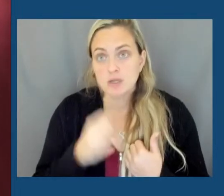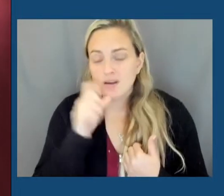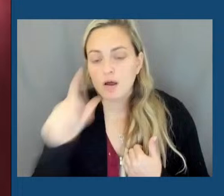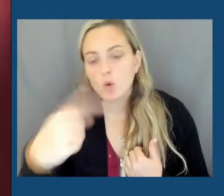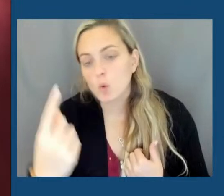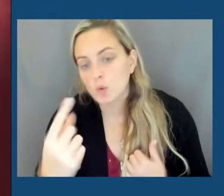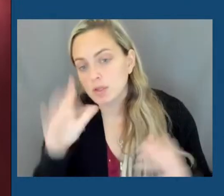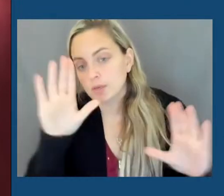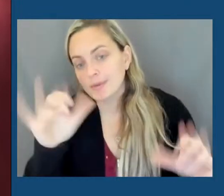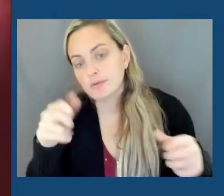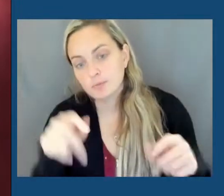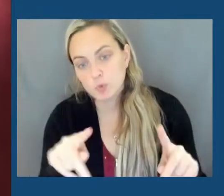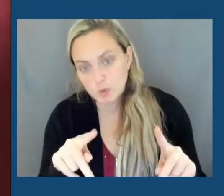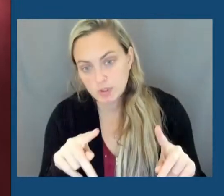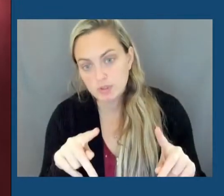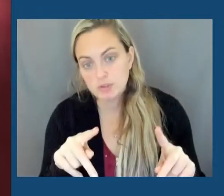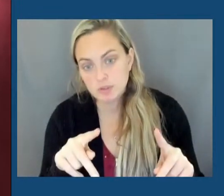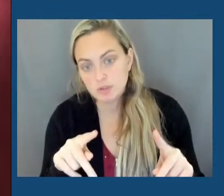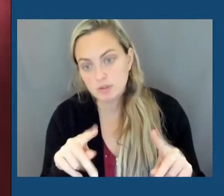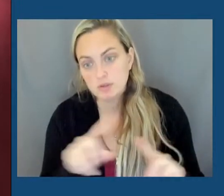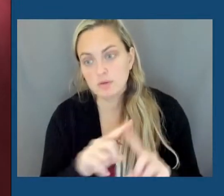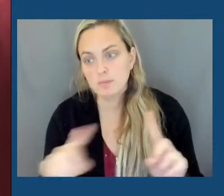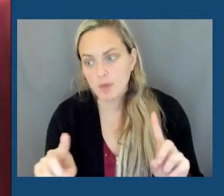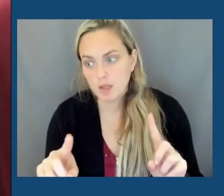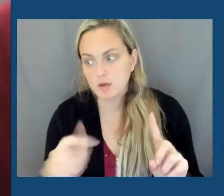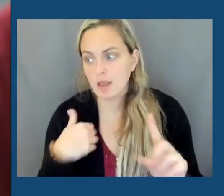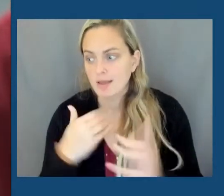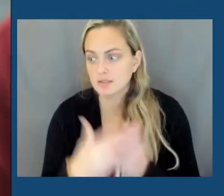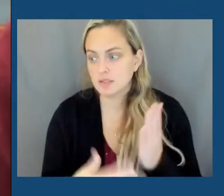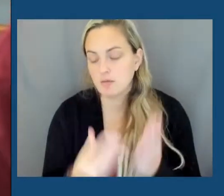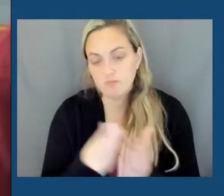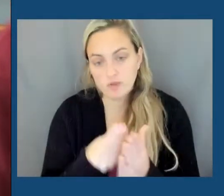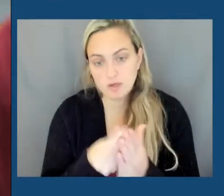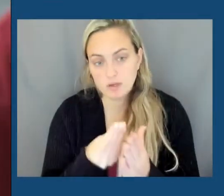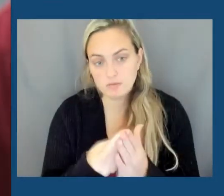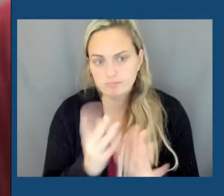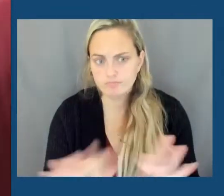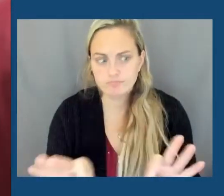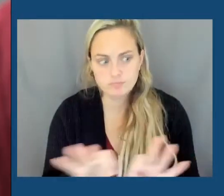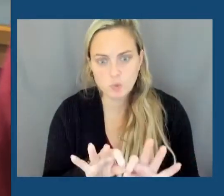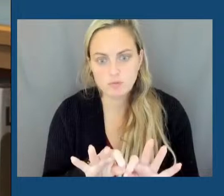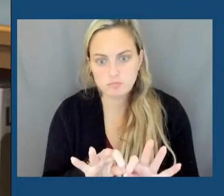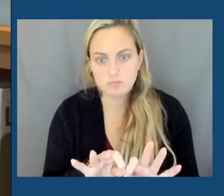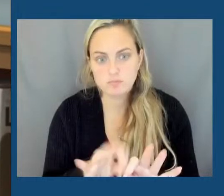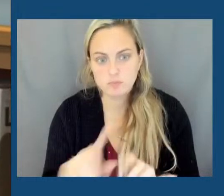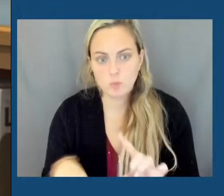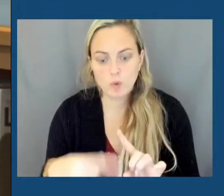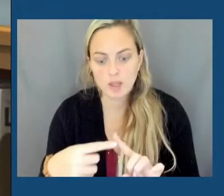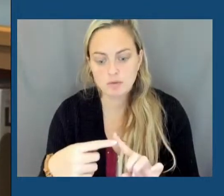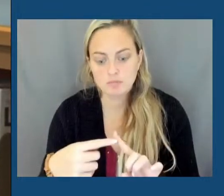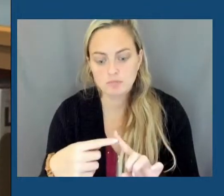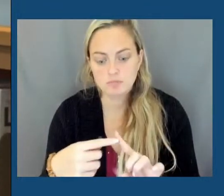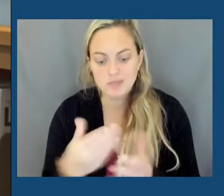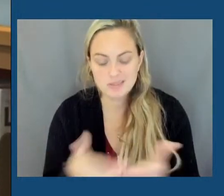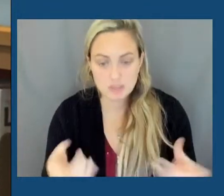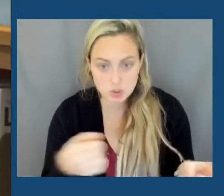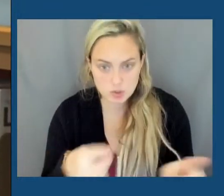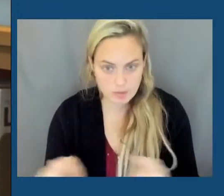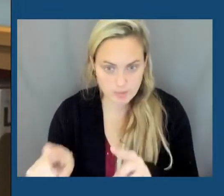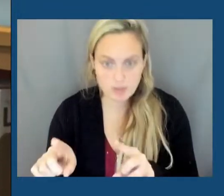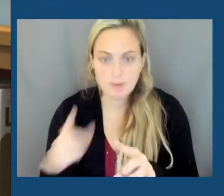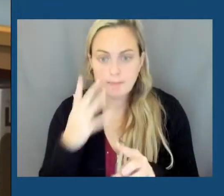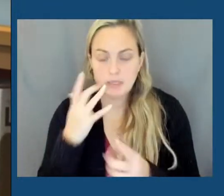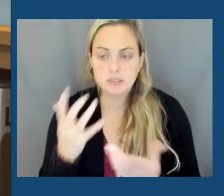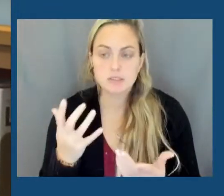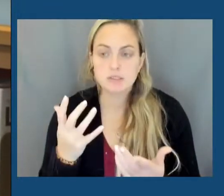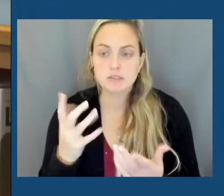amazing opportunities, it's come with some funding, which is always important when these things are taking place, because